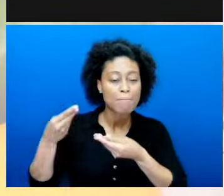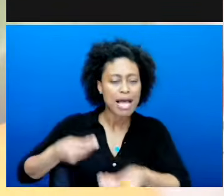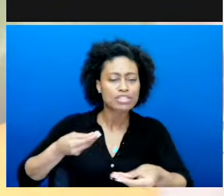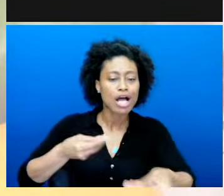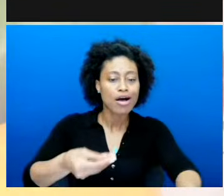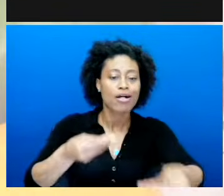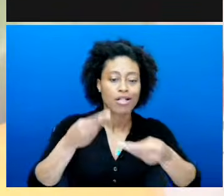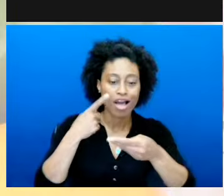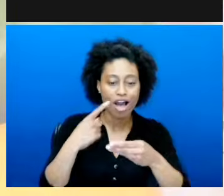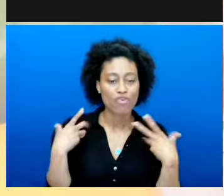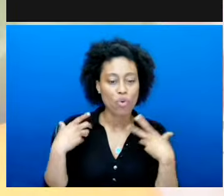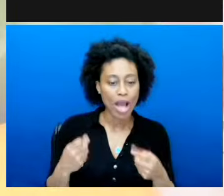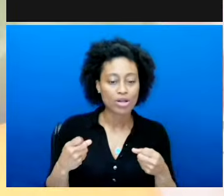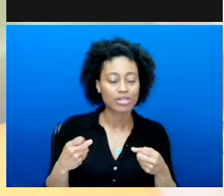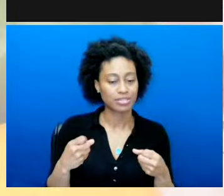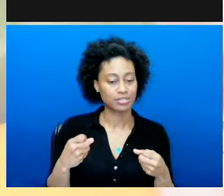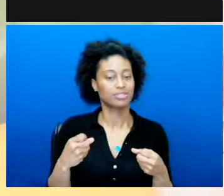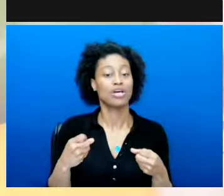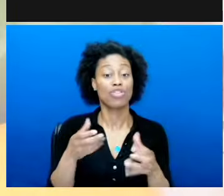Plant-Based Eating.